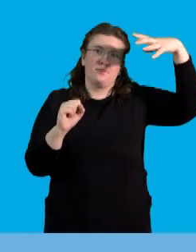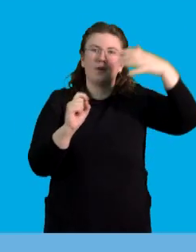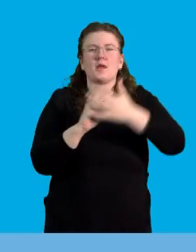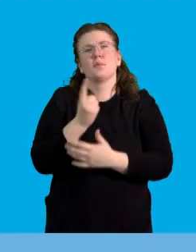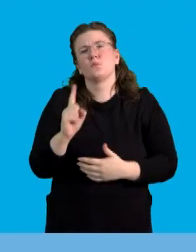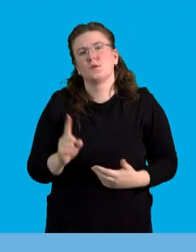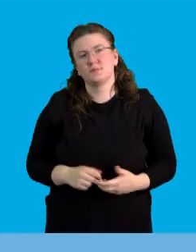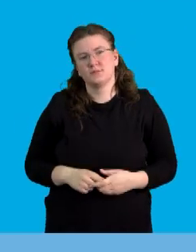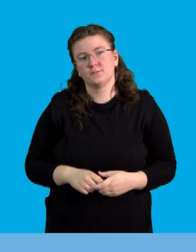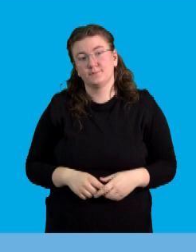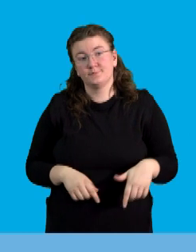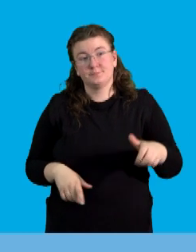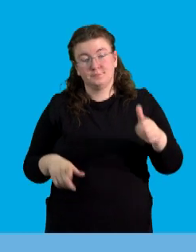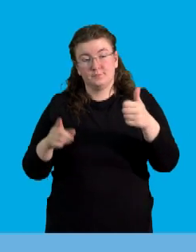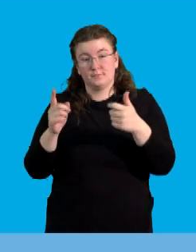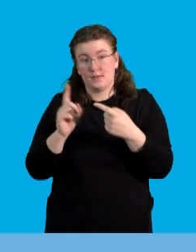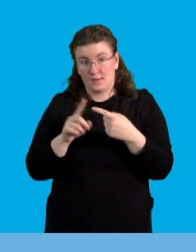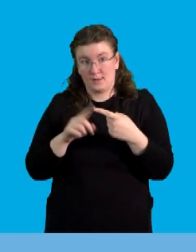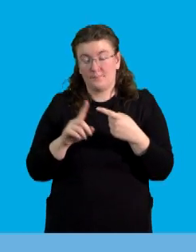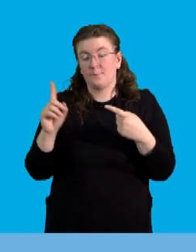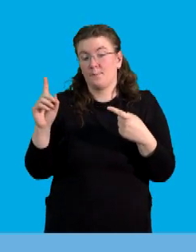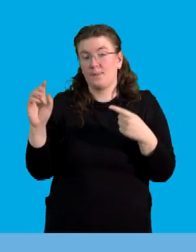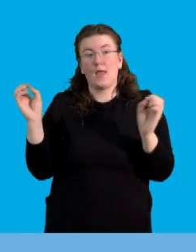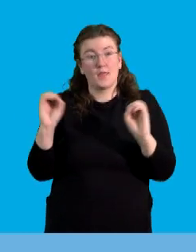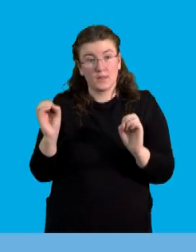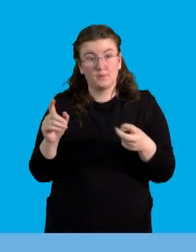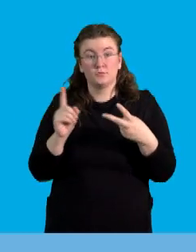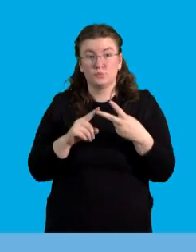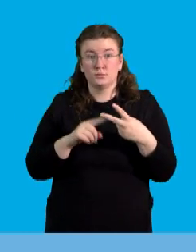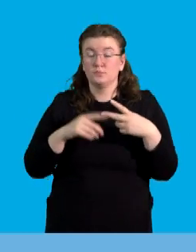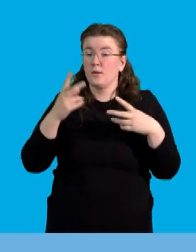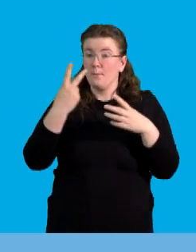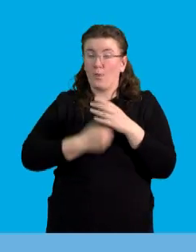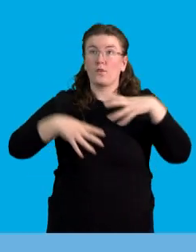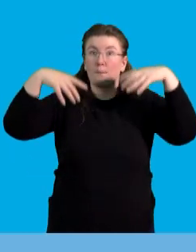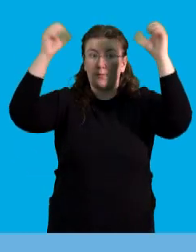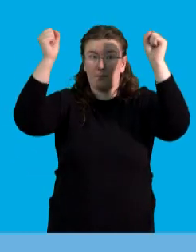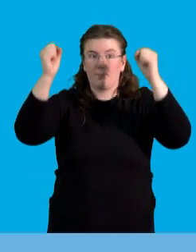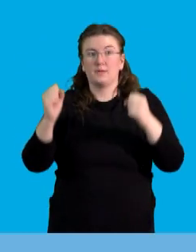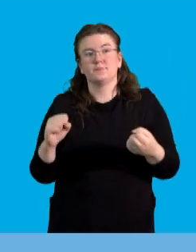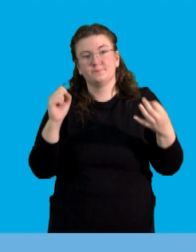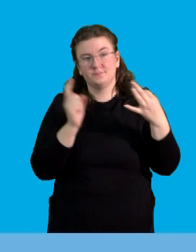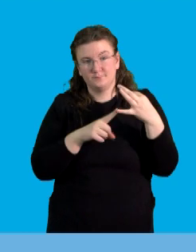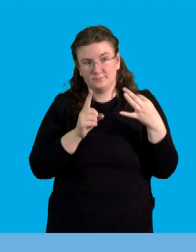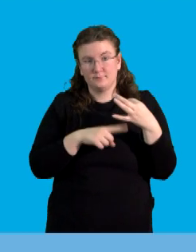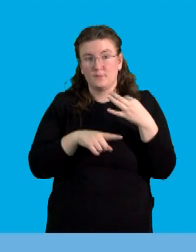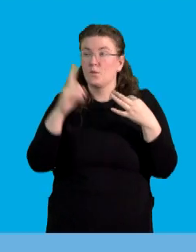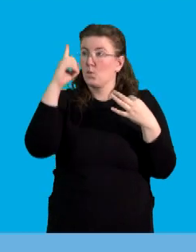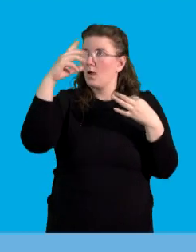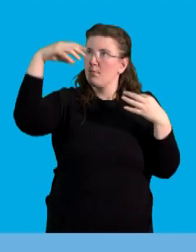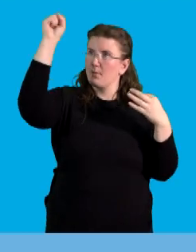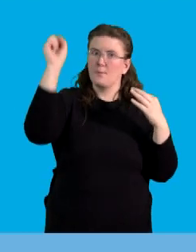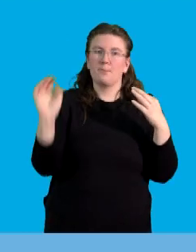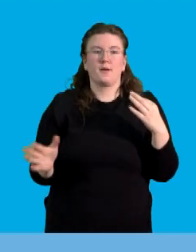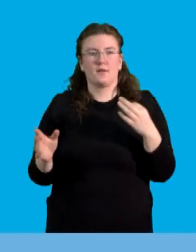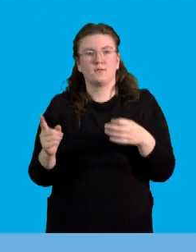parallel? A, nothing happens. B, all lights go out. C, only that light goes out. Or